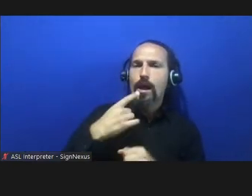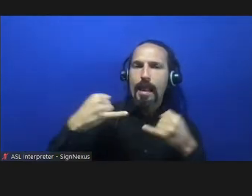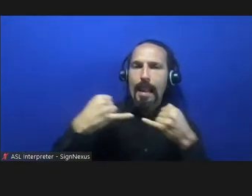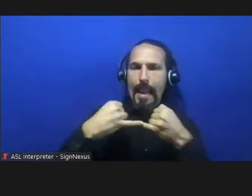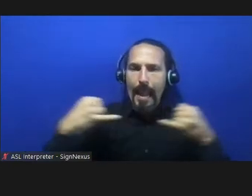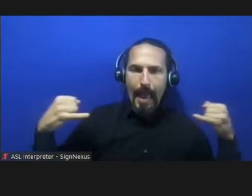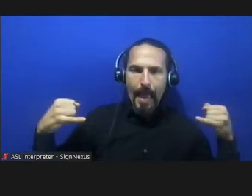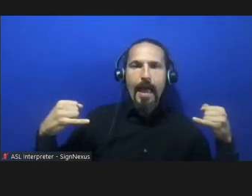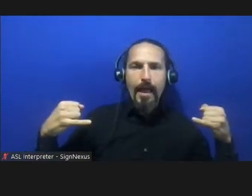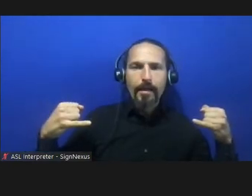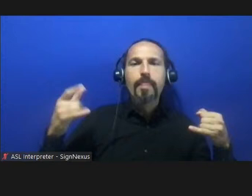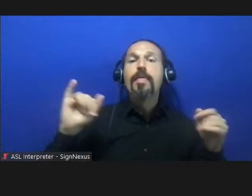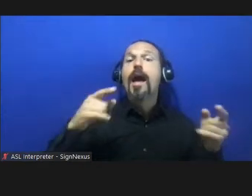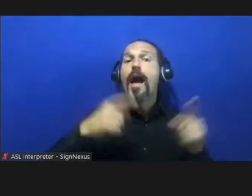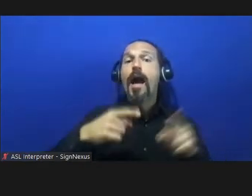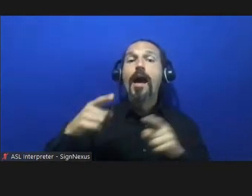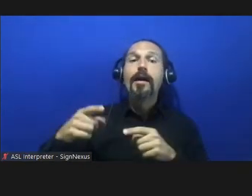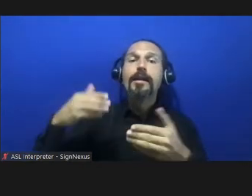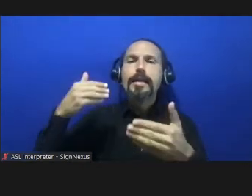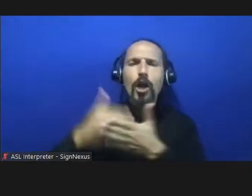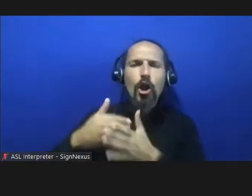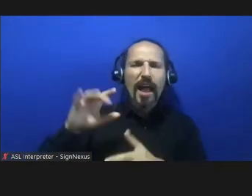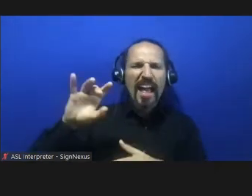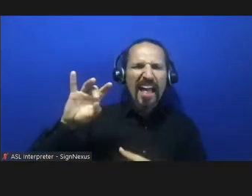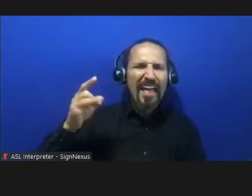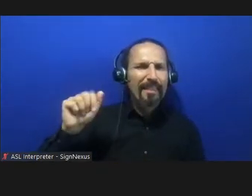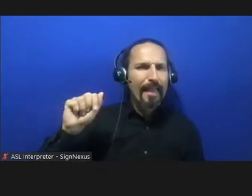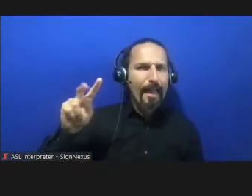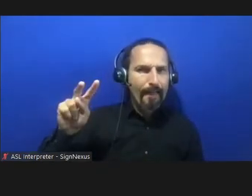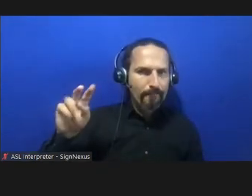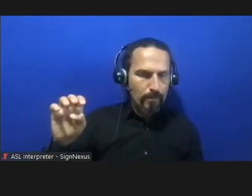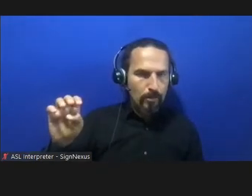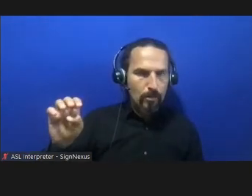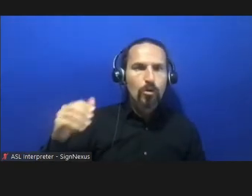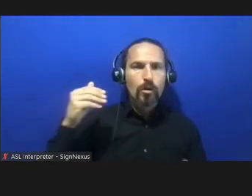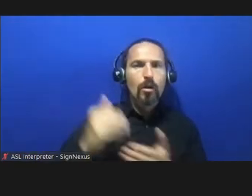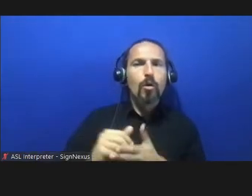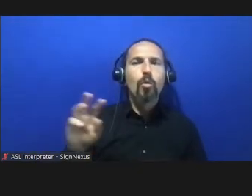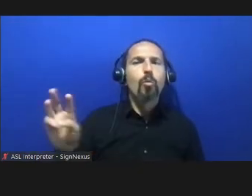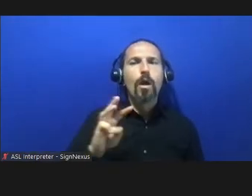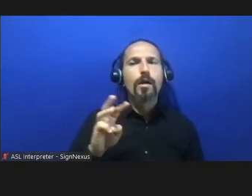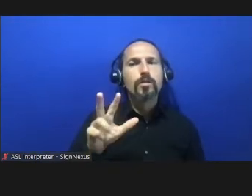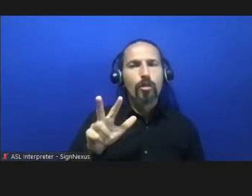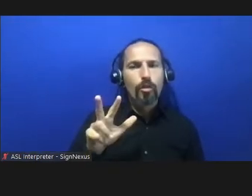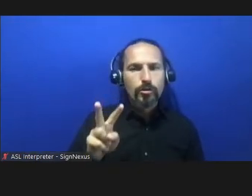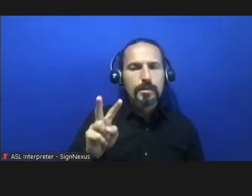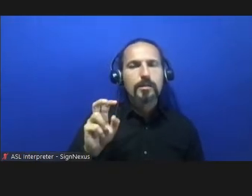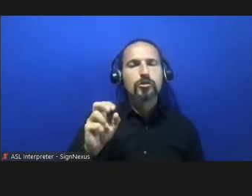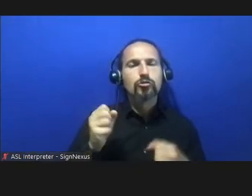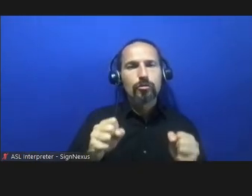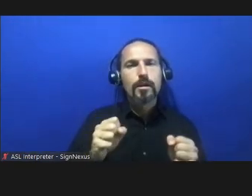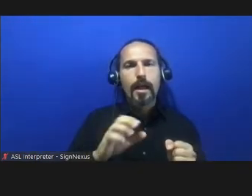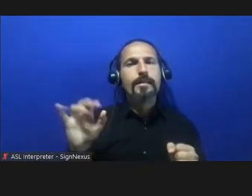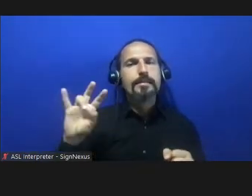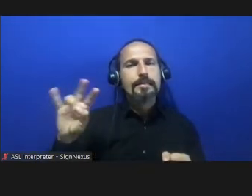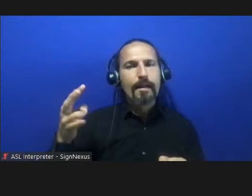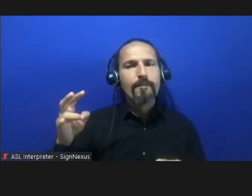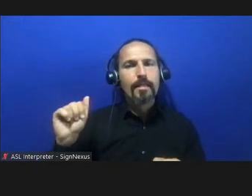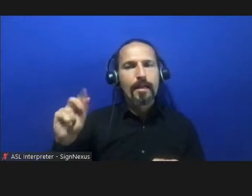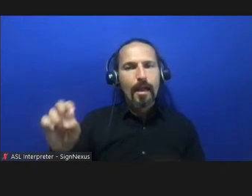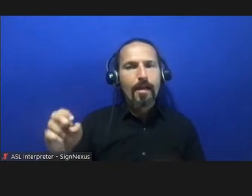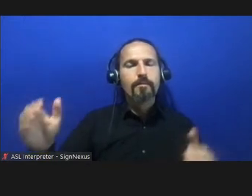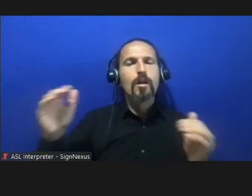that they occur near on 8th avenue near west 32nd street and 7th avenue and on west